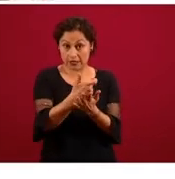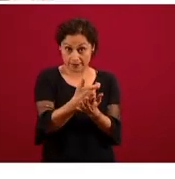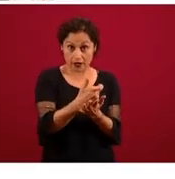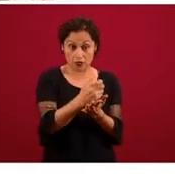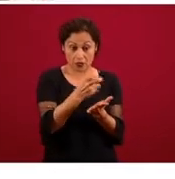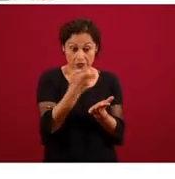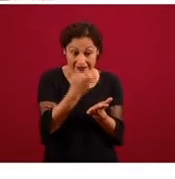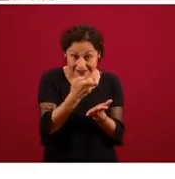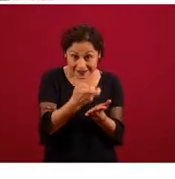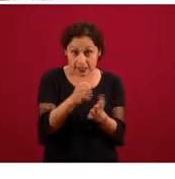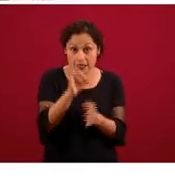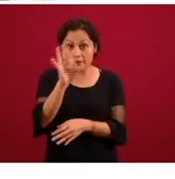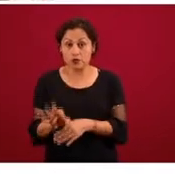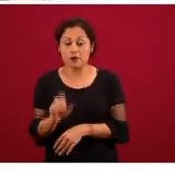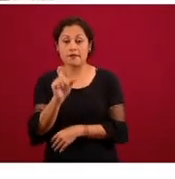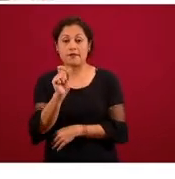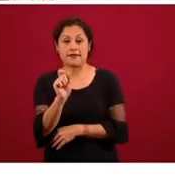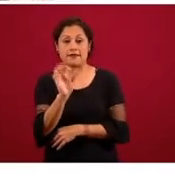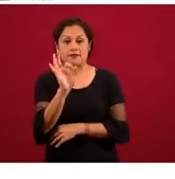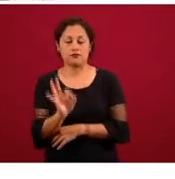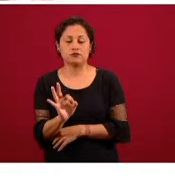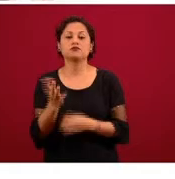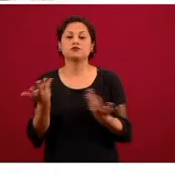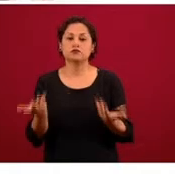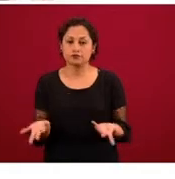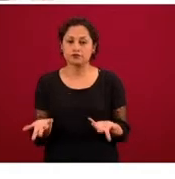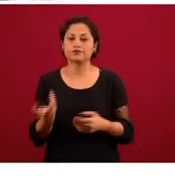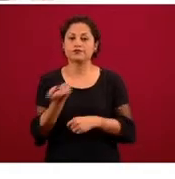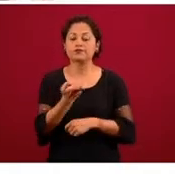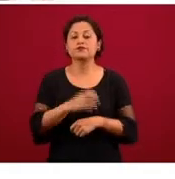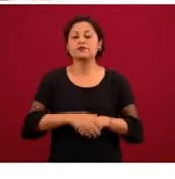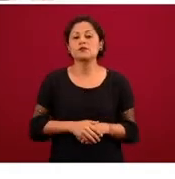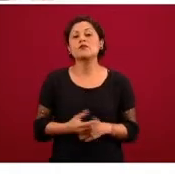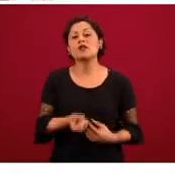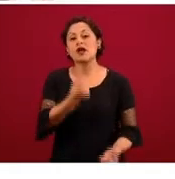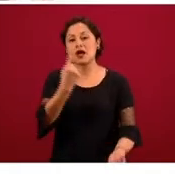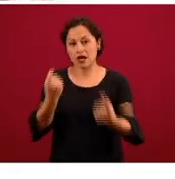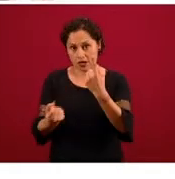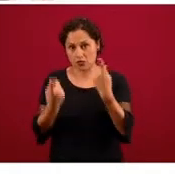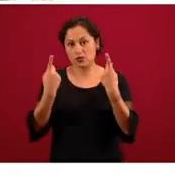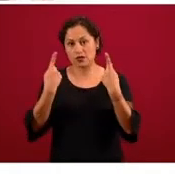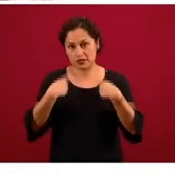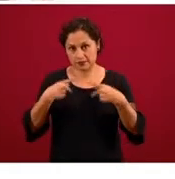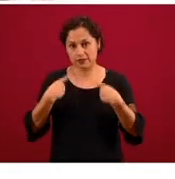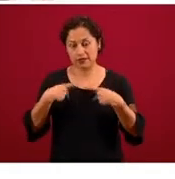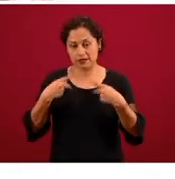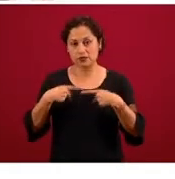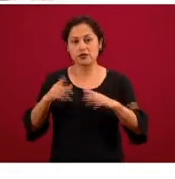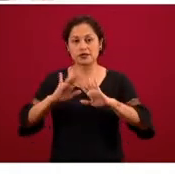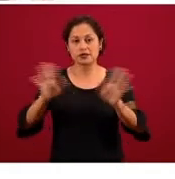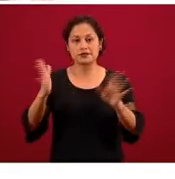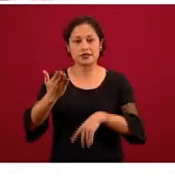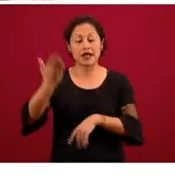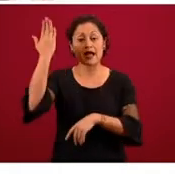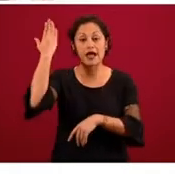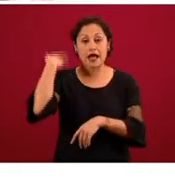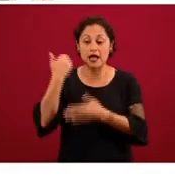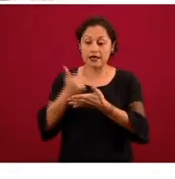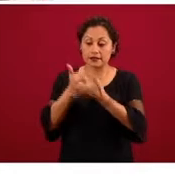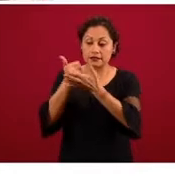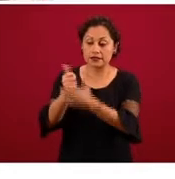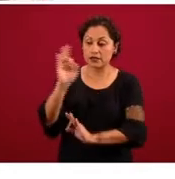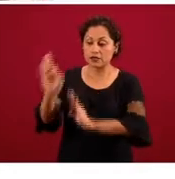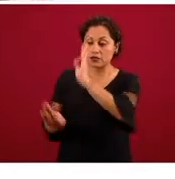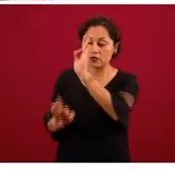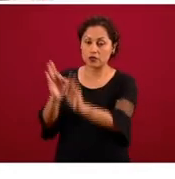are people at IMSS who have this infectious contagion point